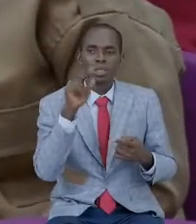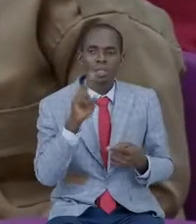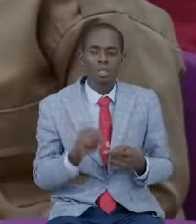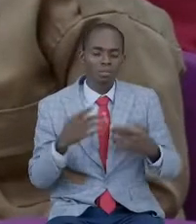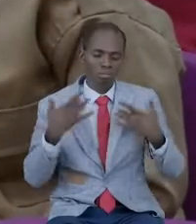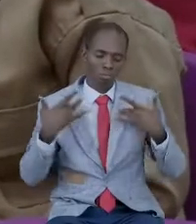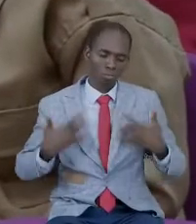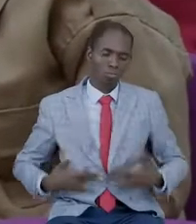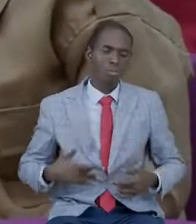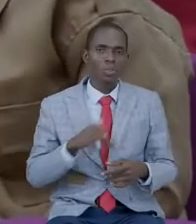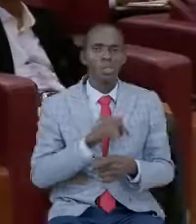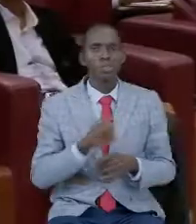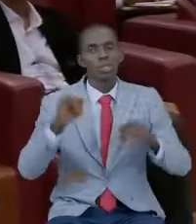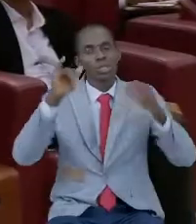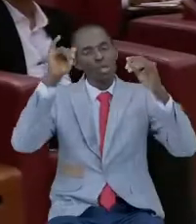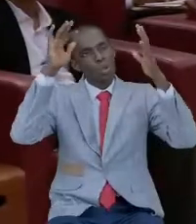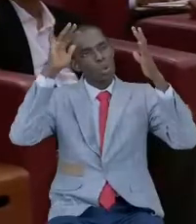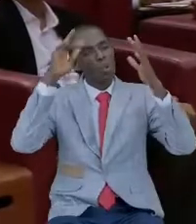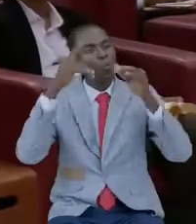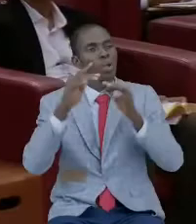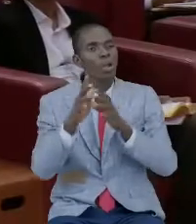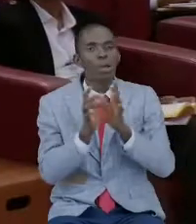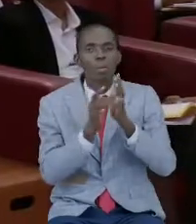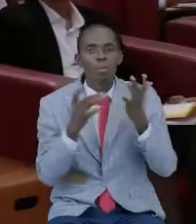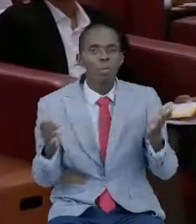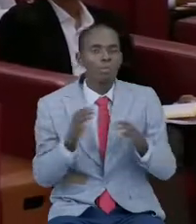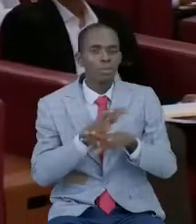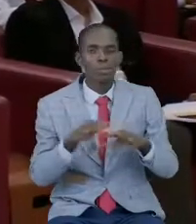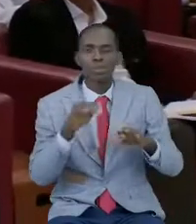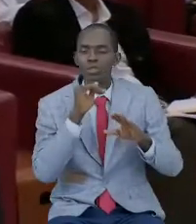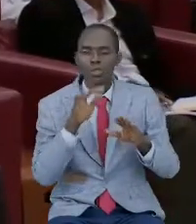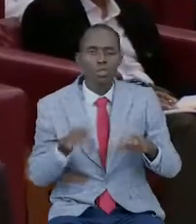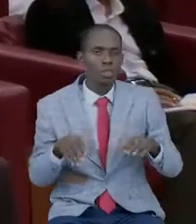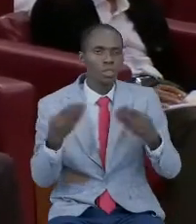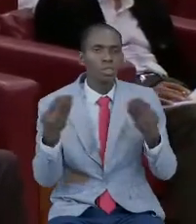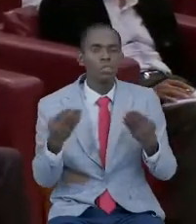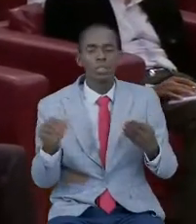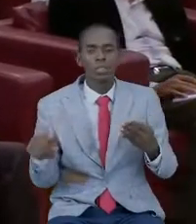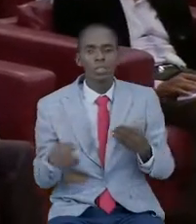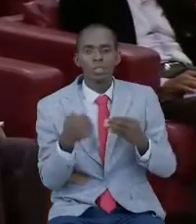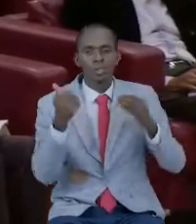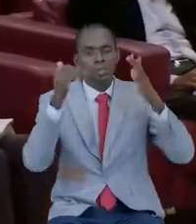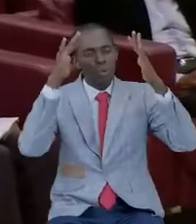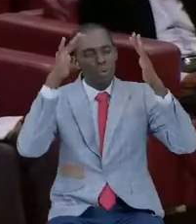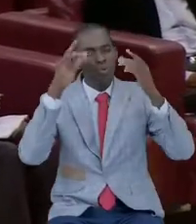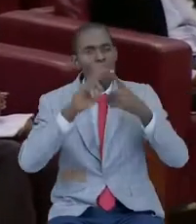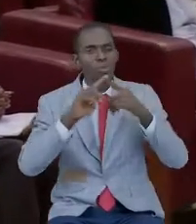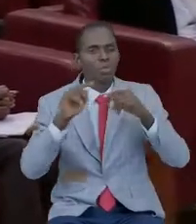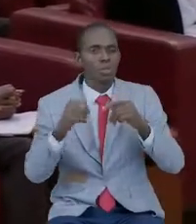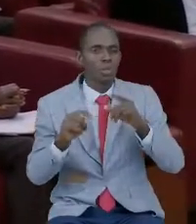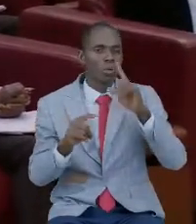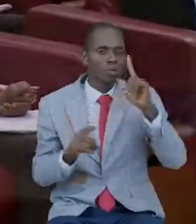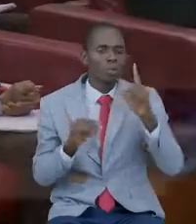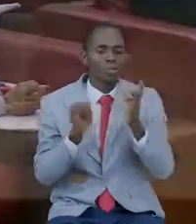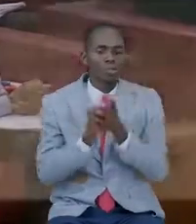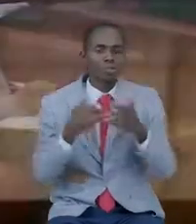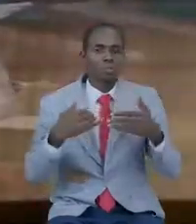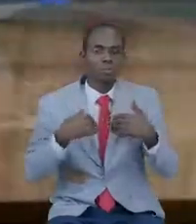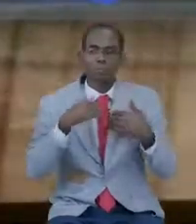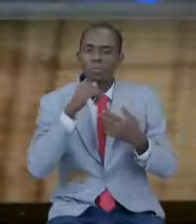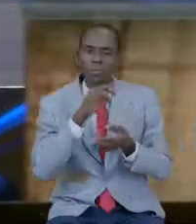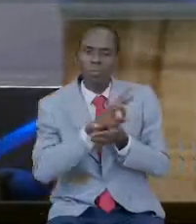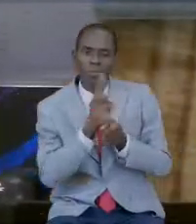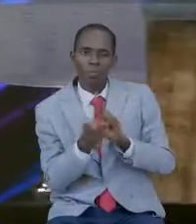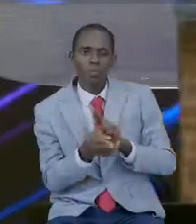disappointing hope. The scripture does not give any hope to the one who has not repented, to the